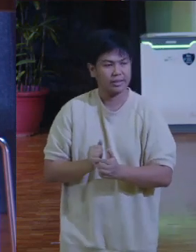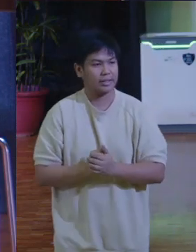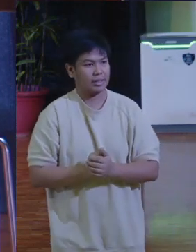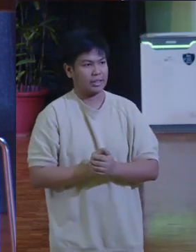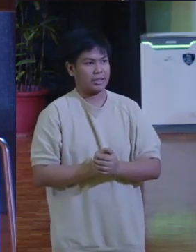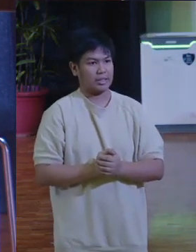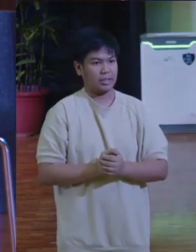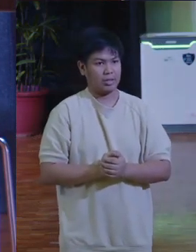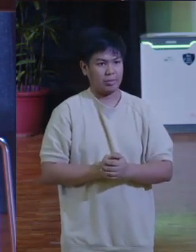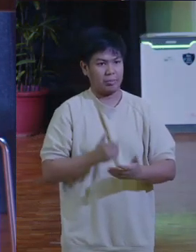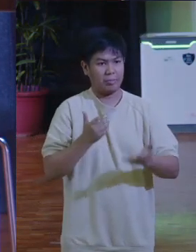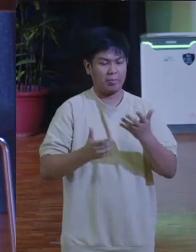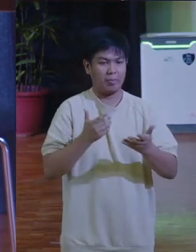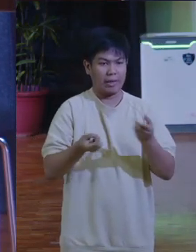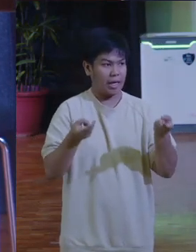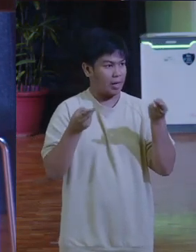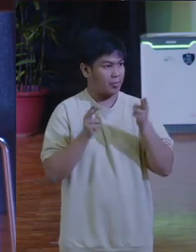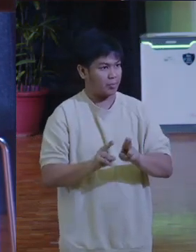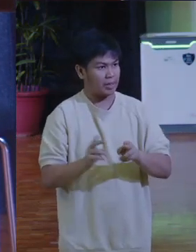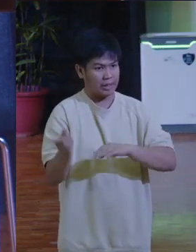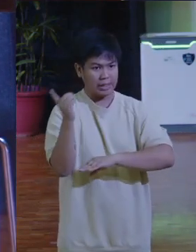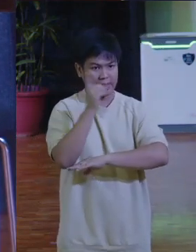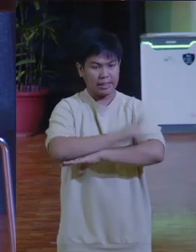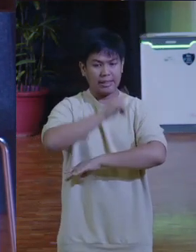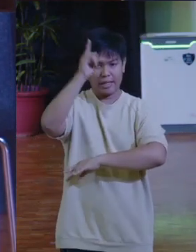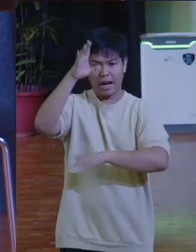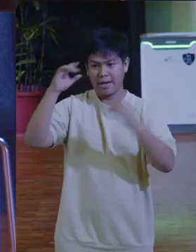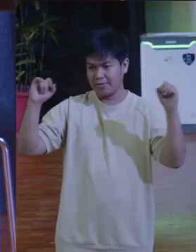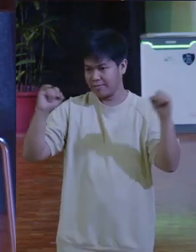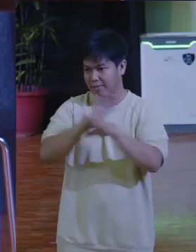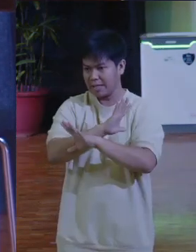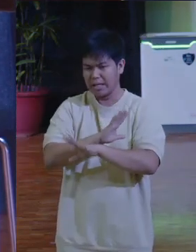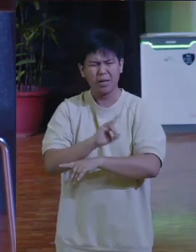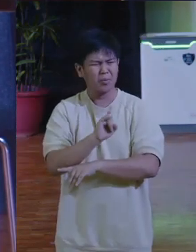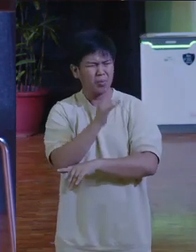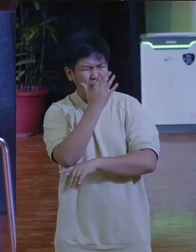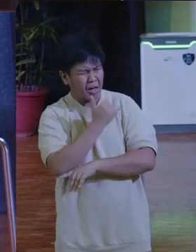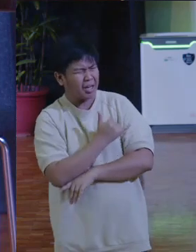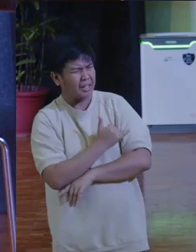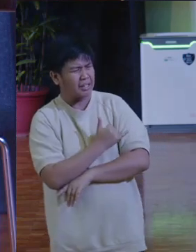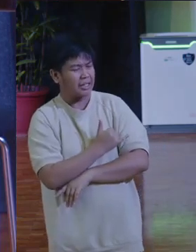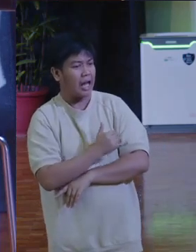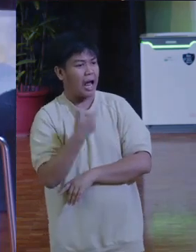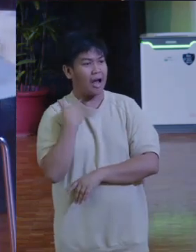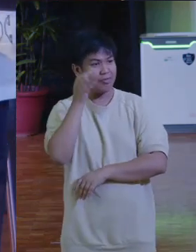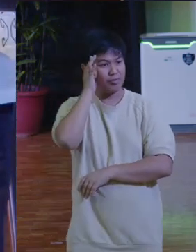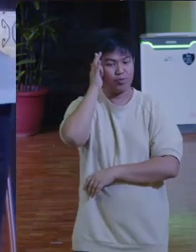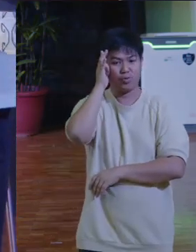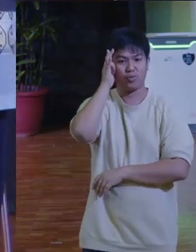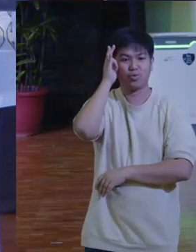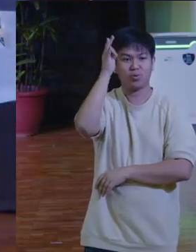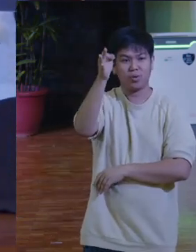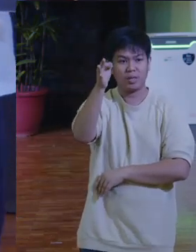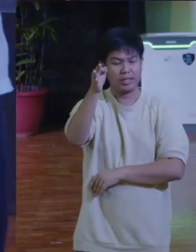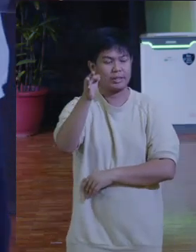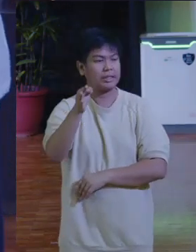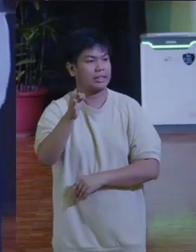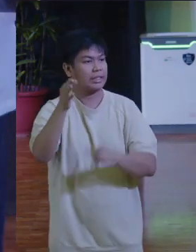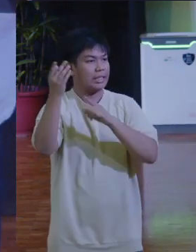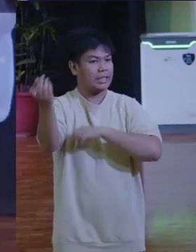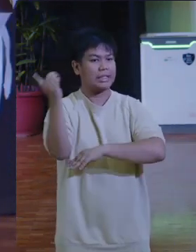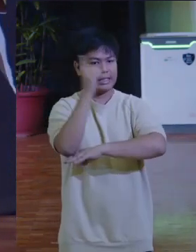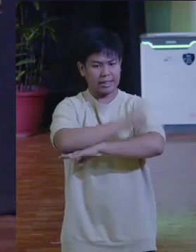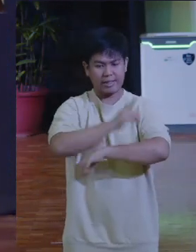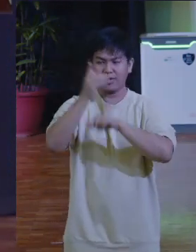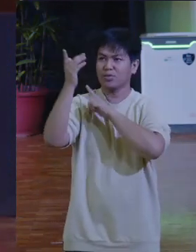partial fulfillment na ito ng the day of God's vengeance. Pero alam nila na merong future na day of the Lord. Merong